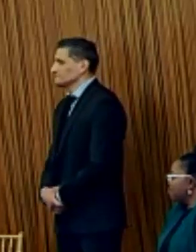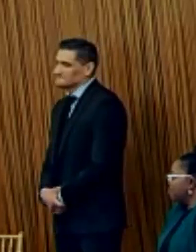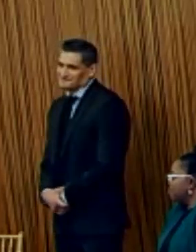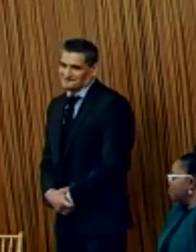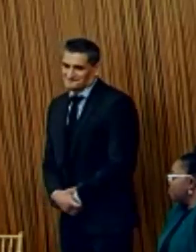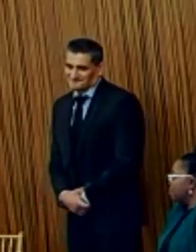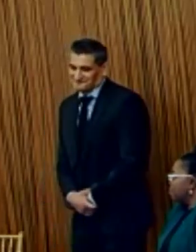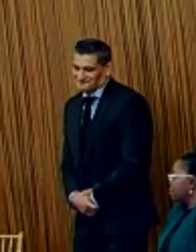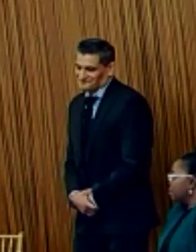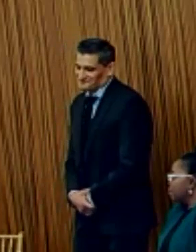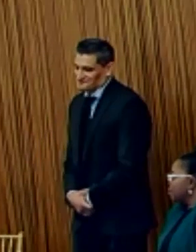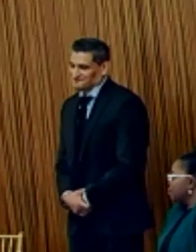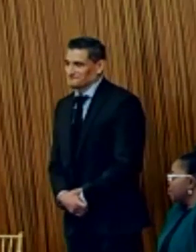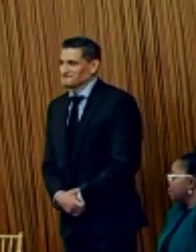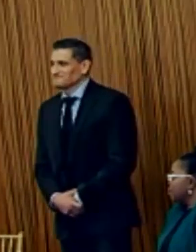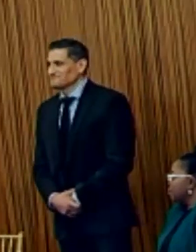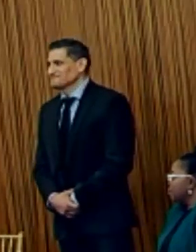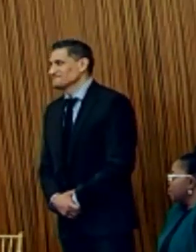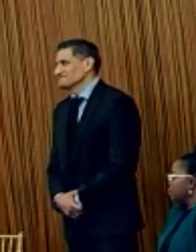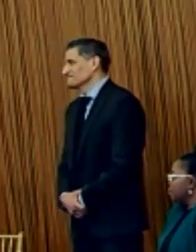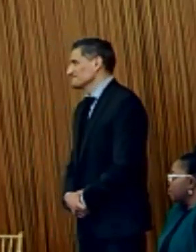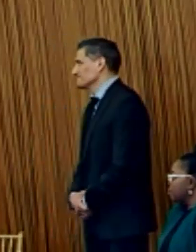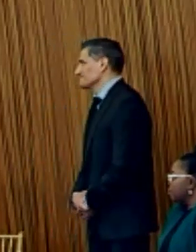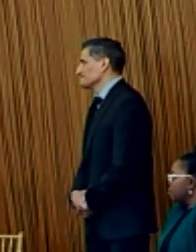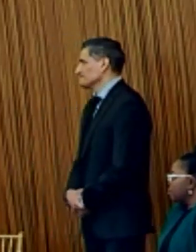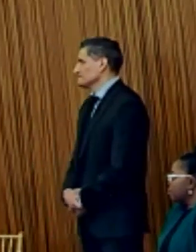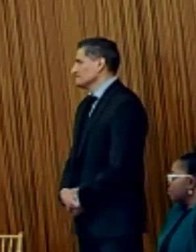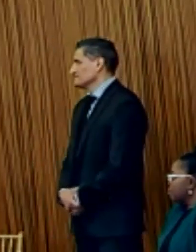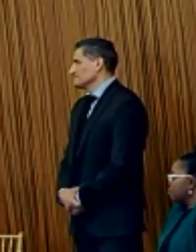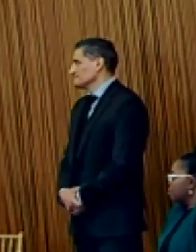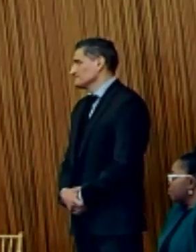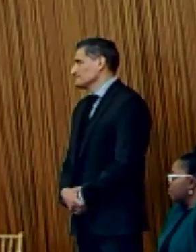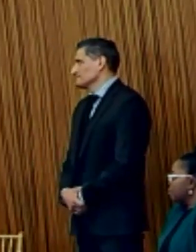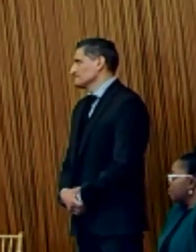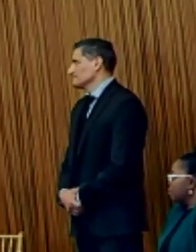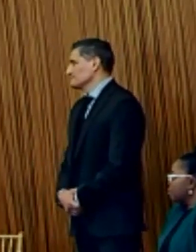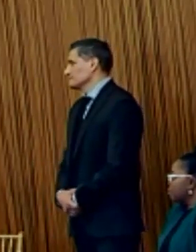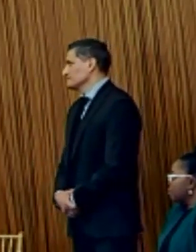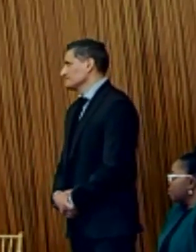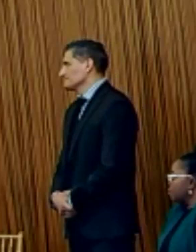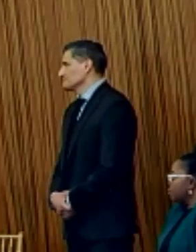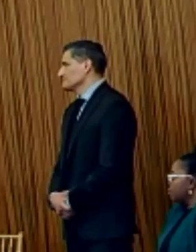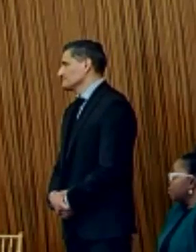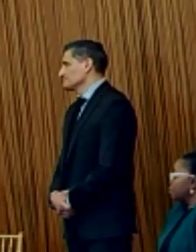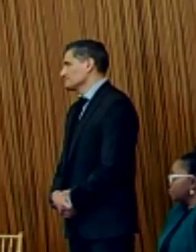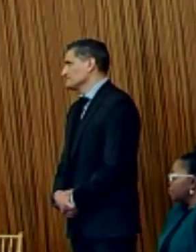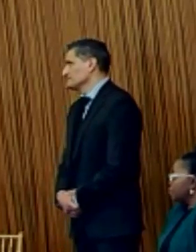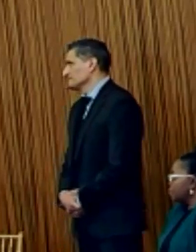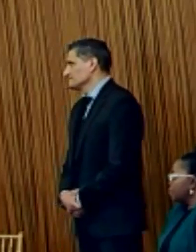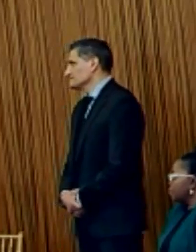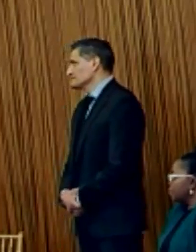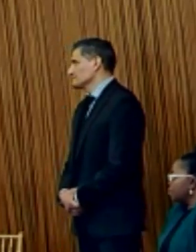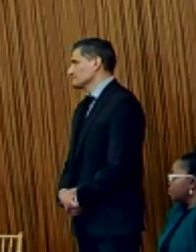foms and um each one has its own bureaucracy and it's very difficult for